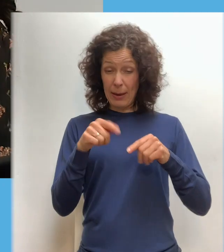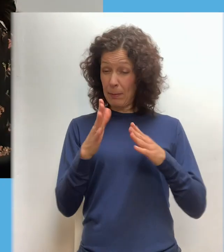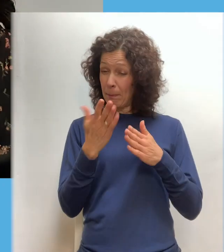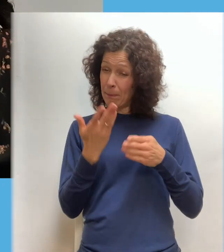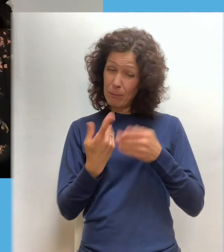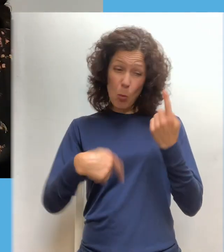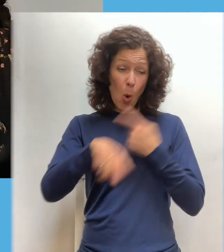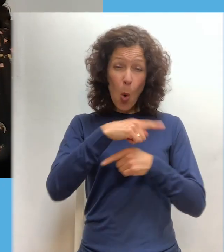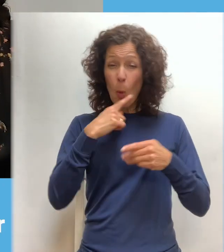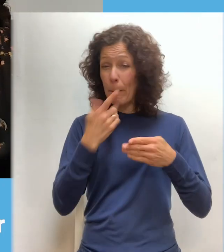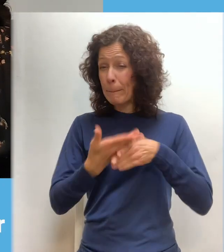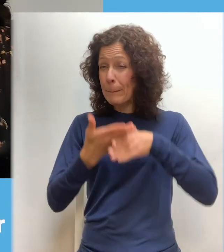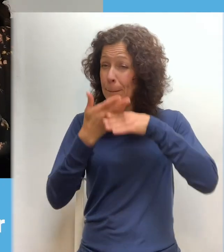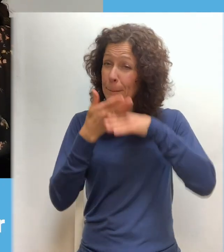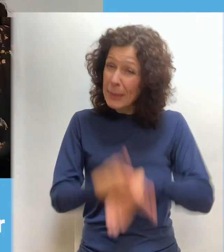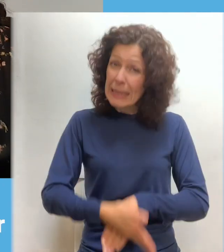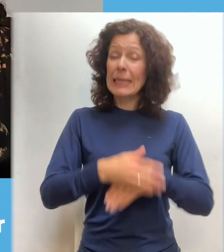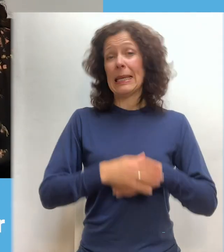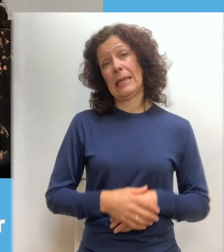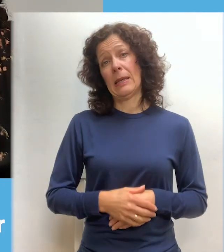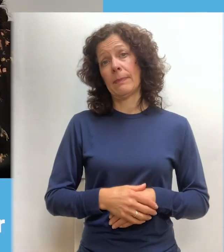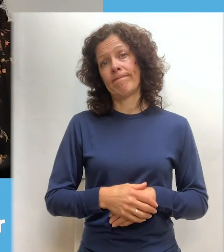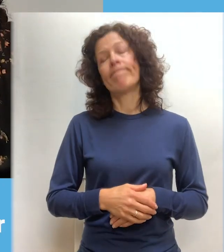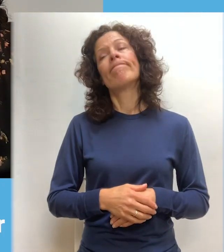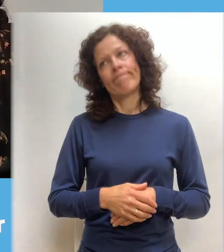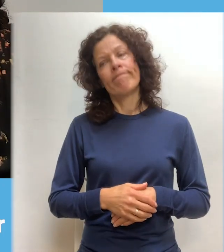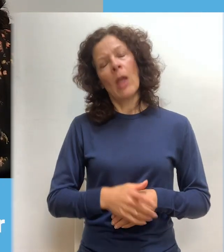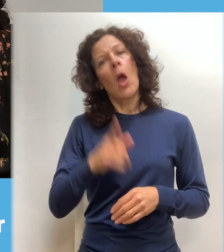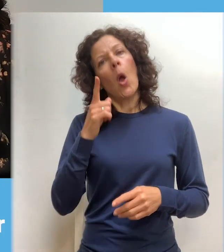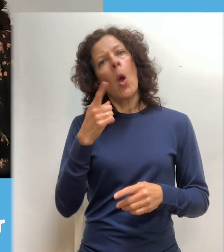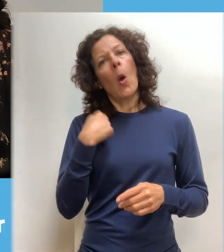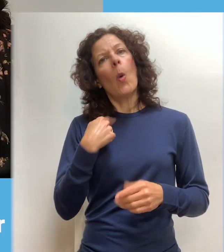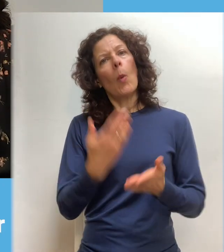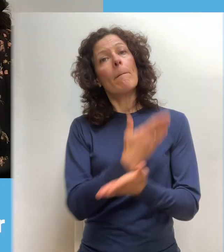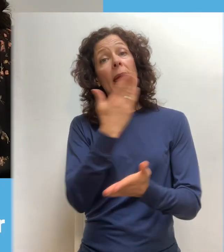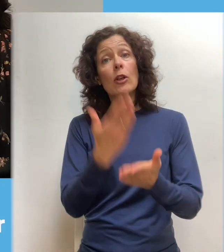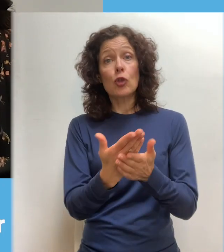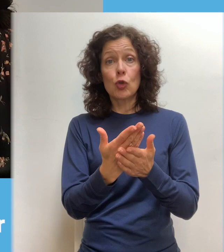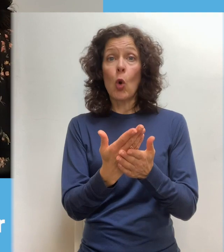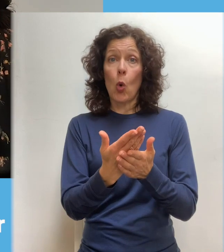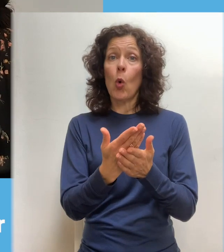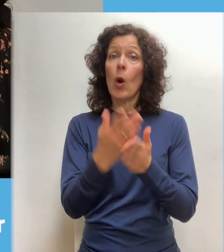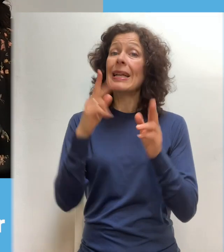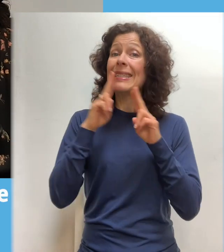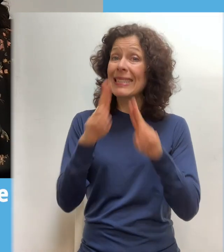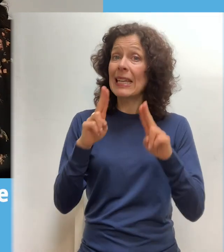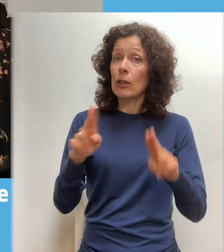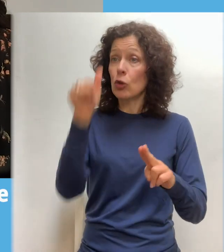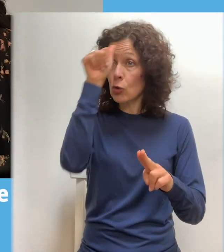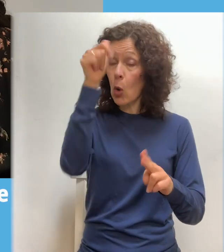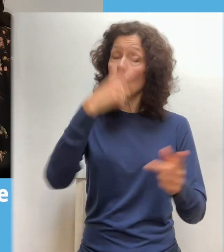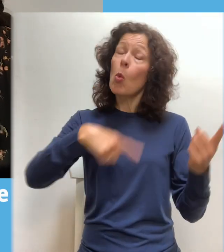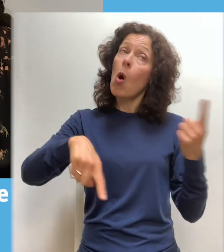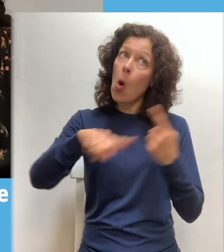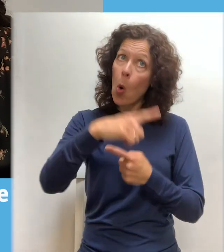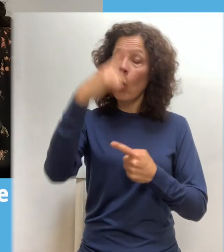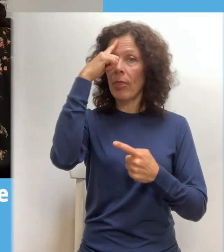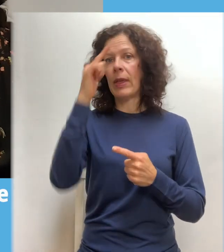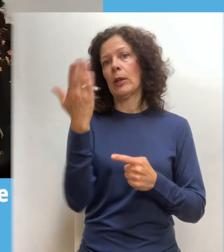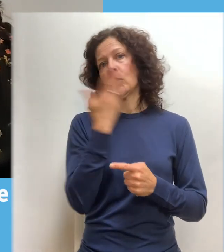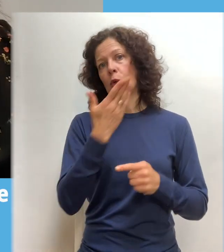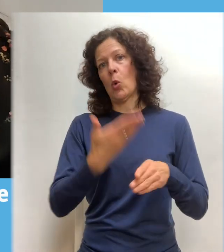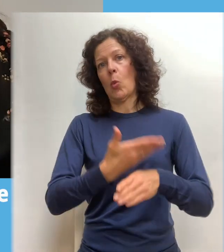we've been. Let's make sure Mrs. Harmston knows that we all care about your school work," she